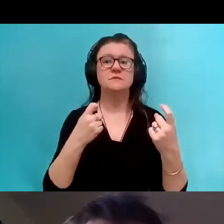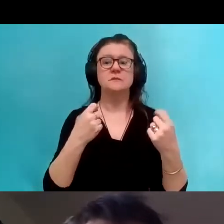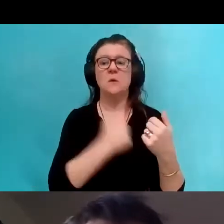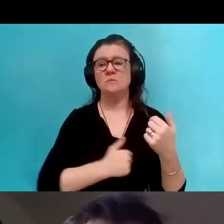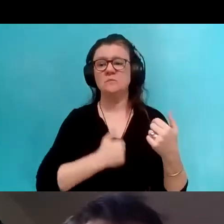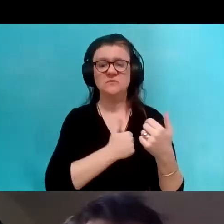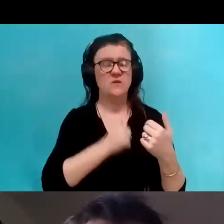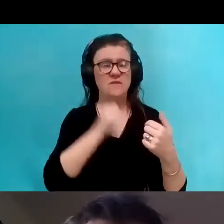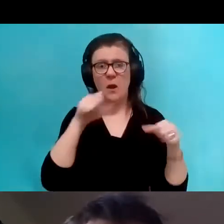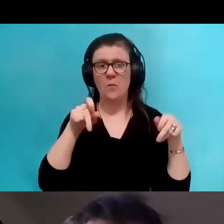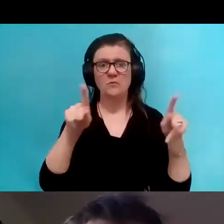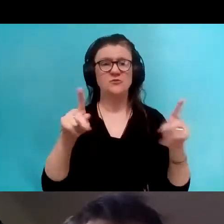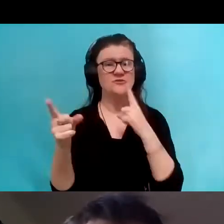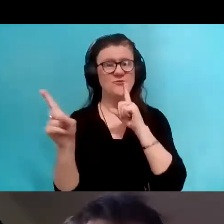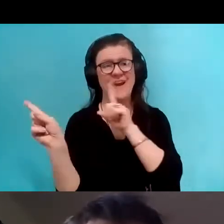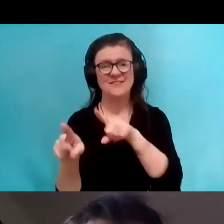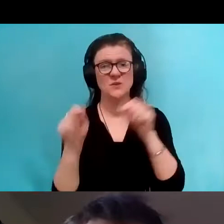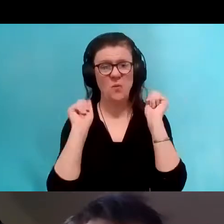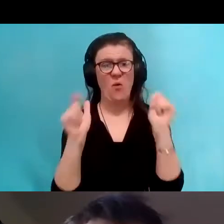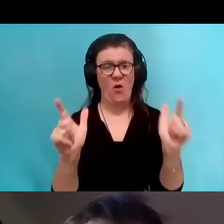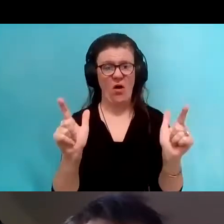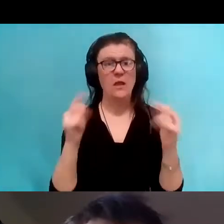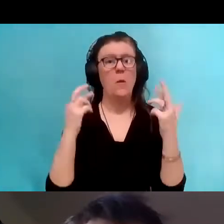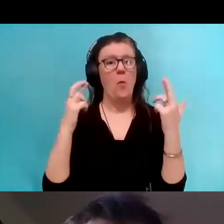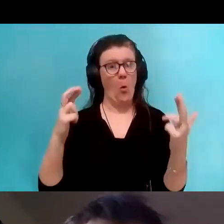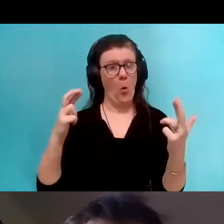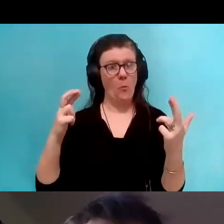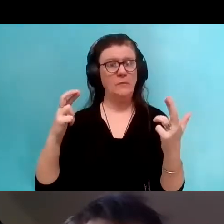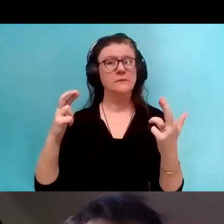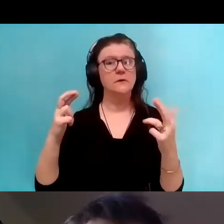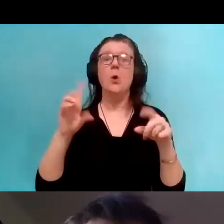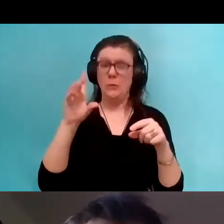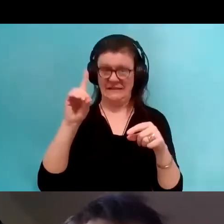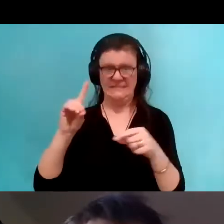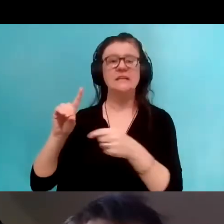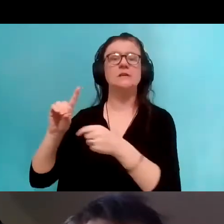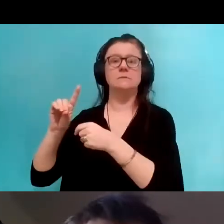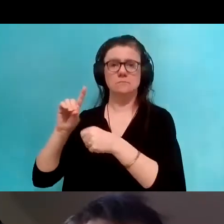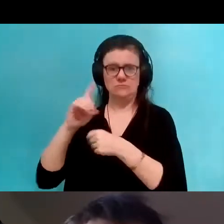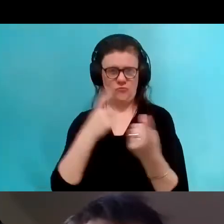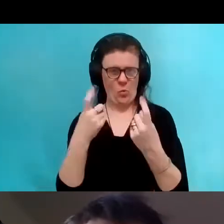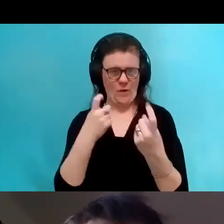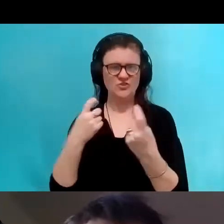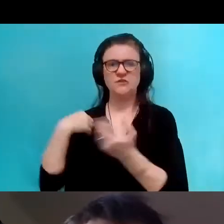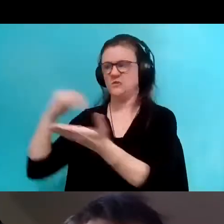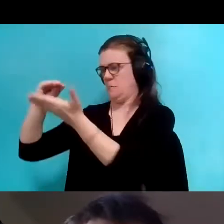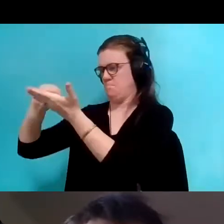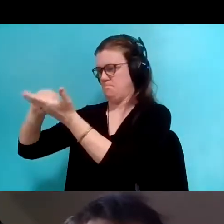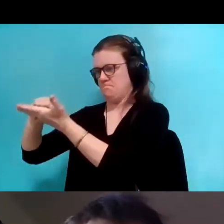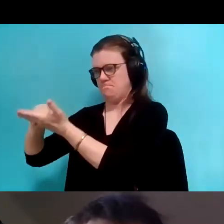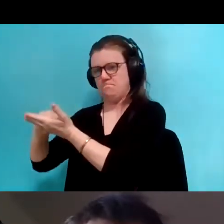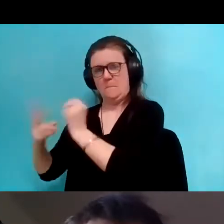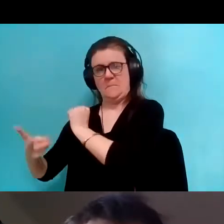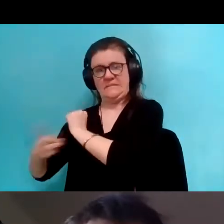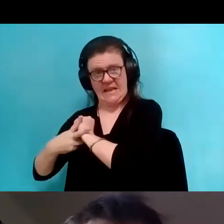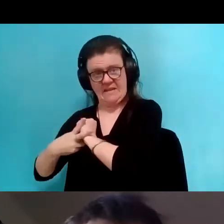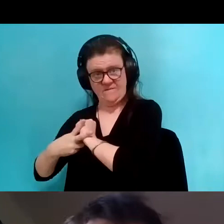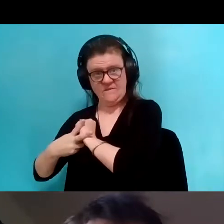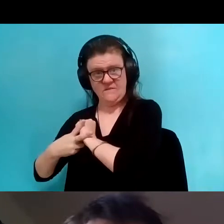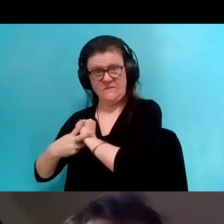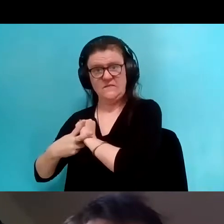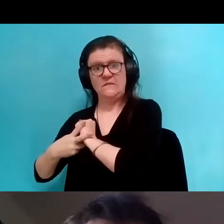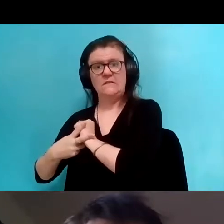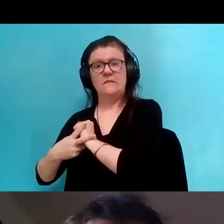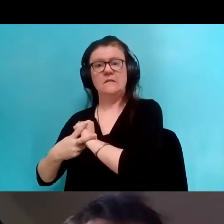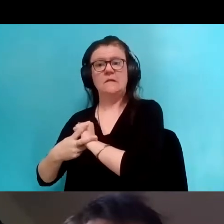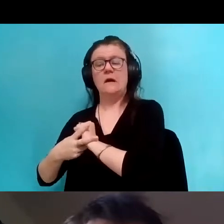haven't got to all of them. I'm hoping that we have captured all the questions. So what we'll try and do is share those with all